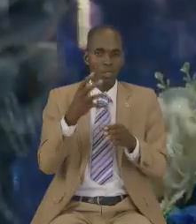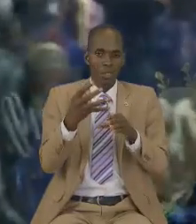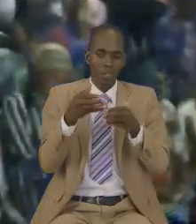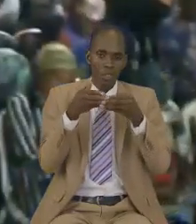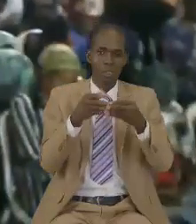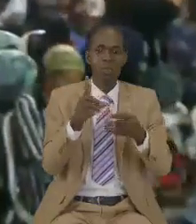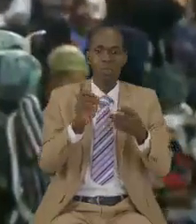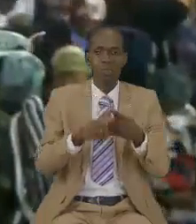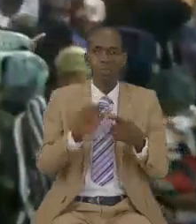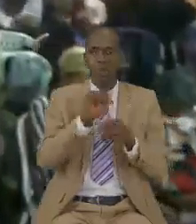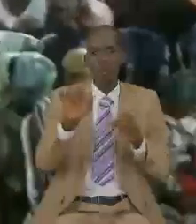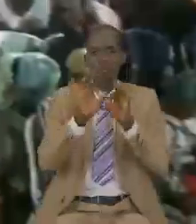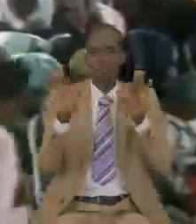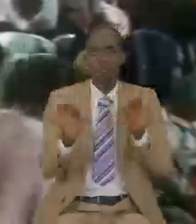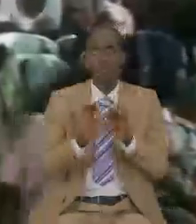Please.